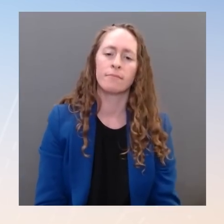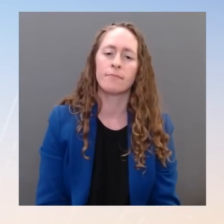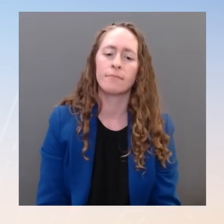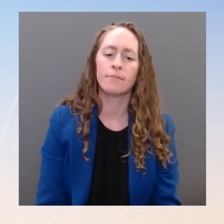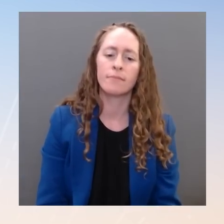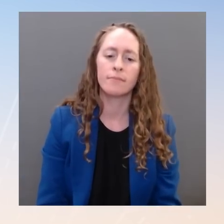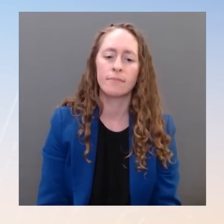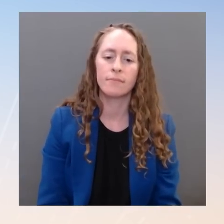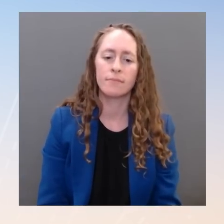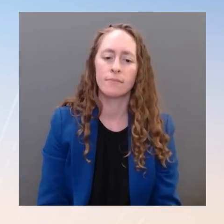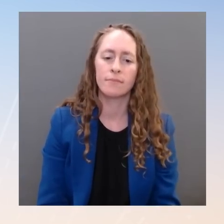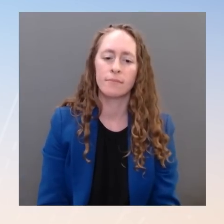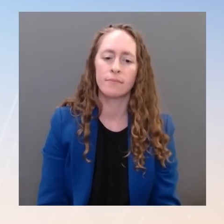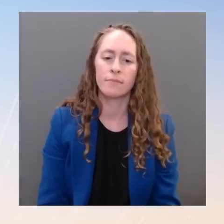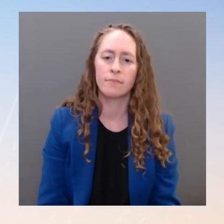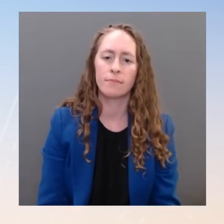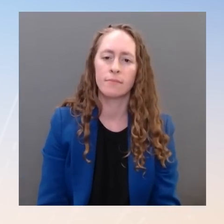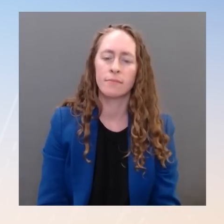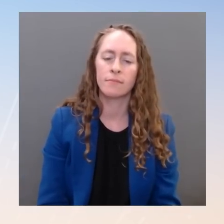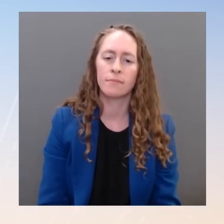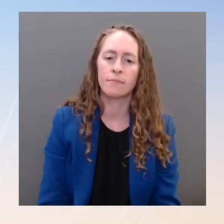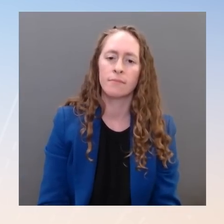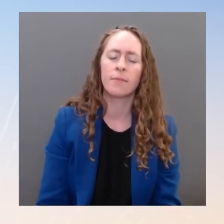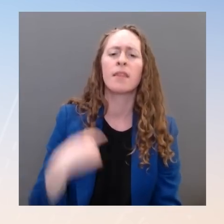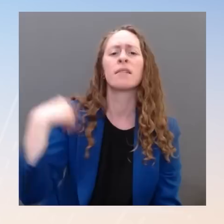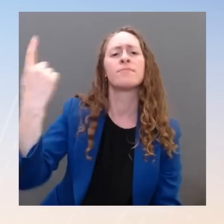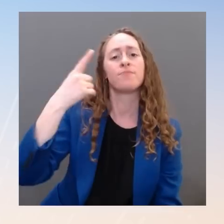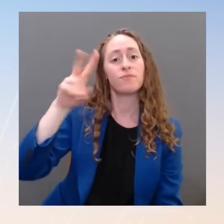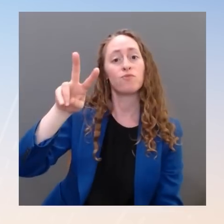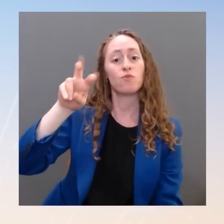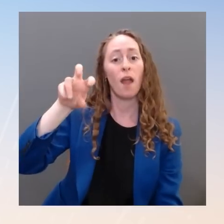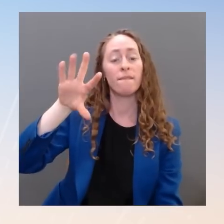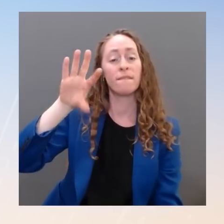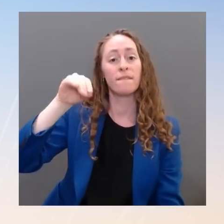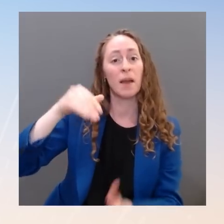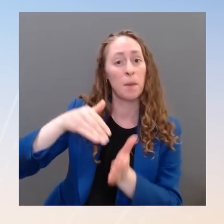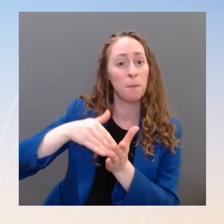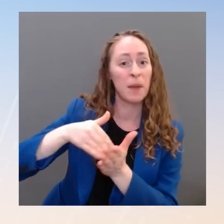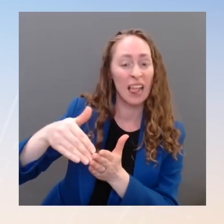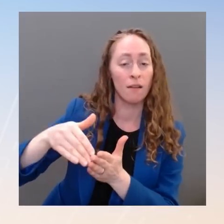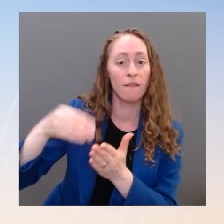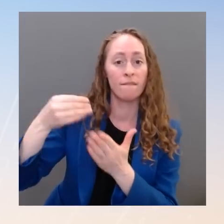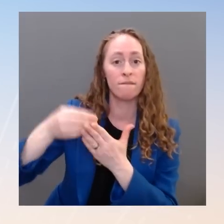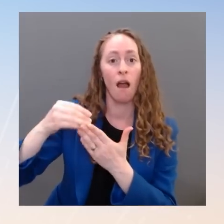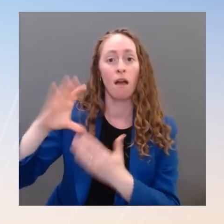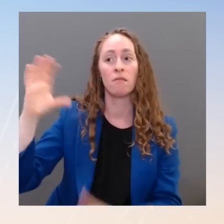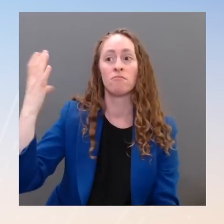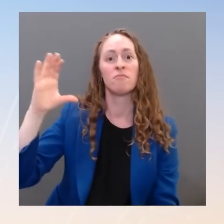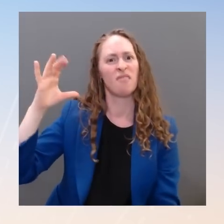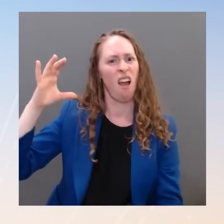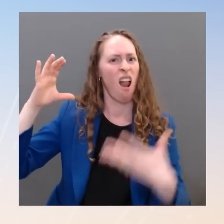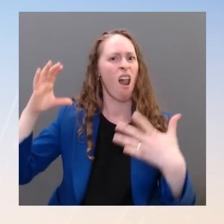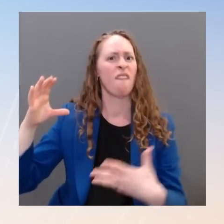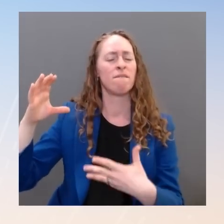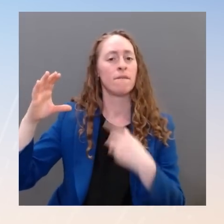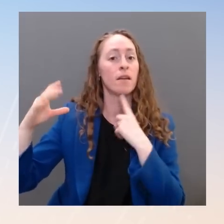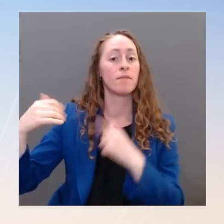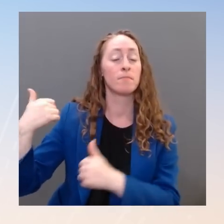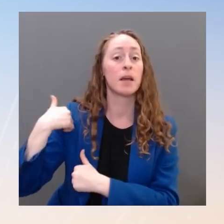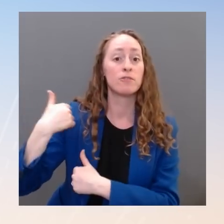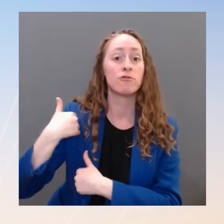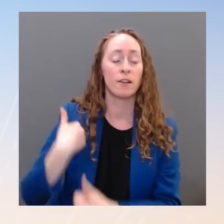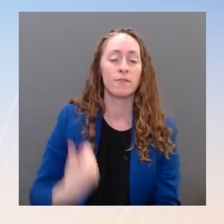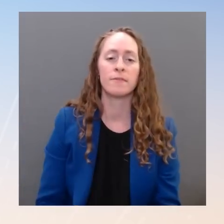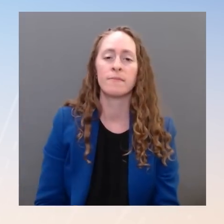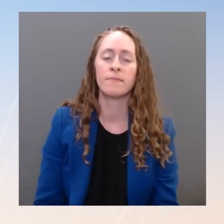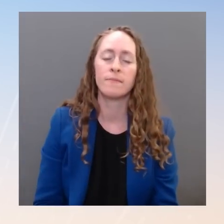$250 million in military assistance that remains, could you all essentially spend money on the front side in the coming